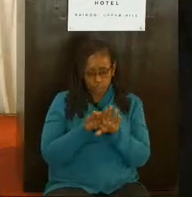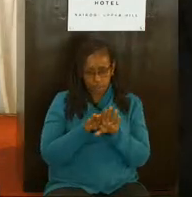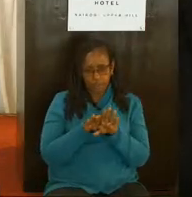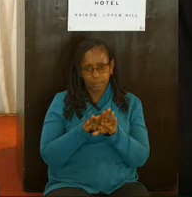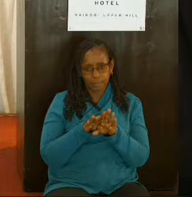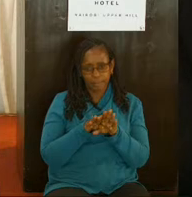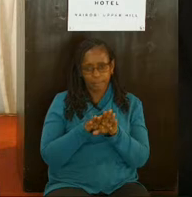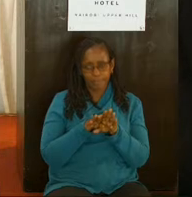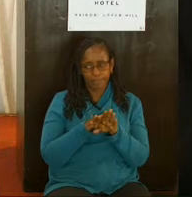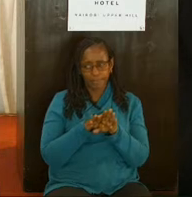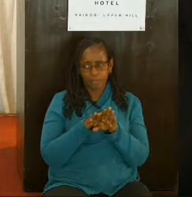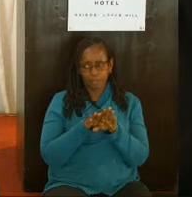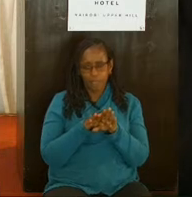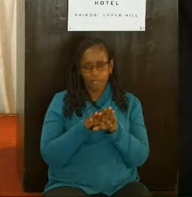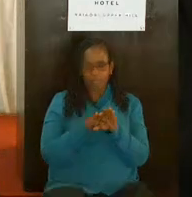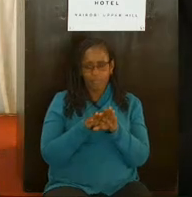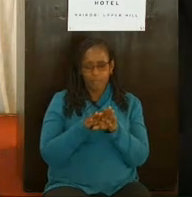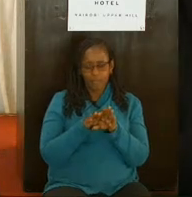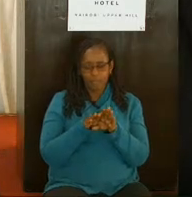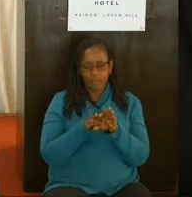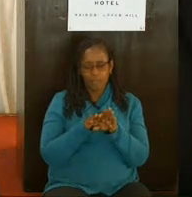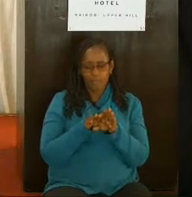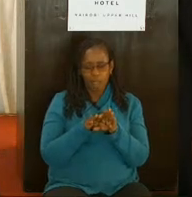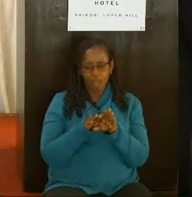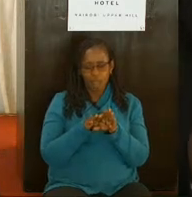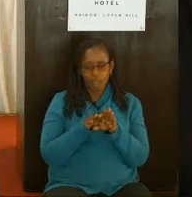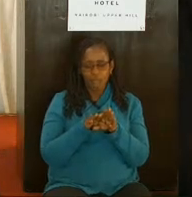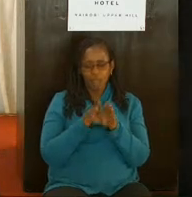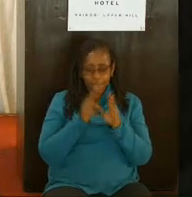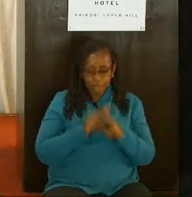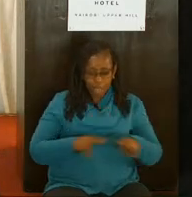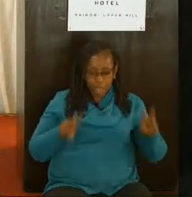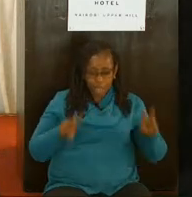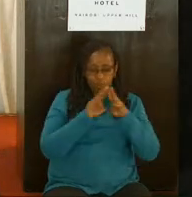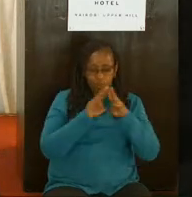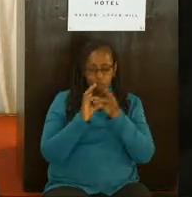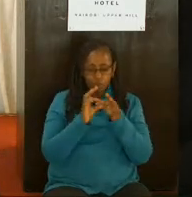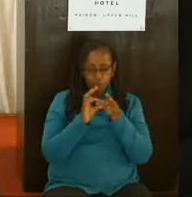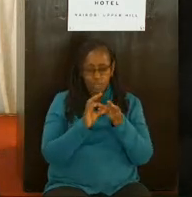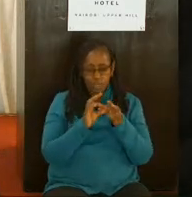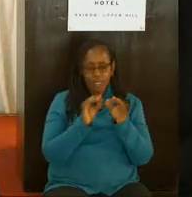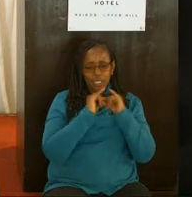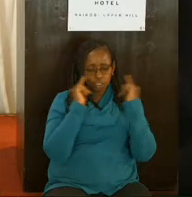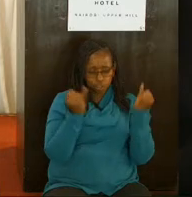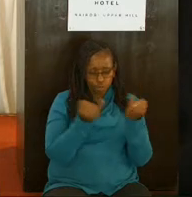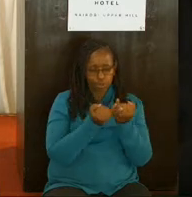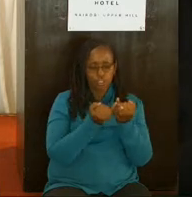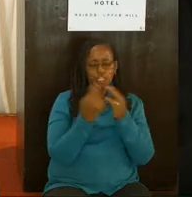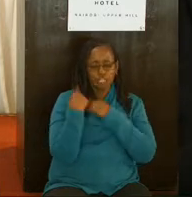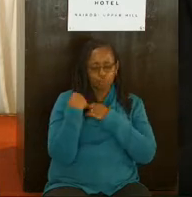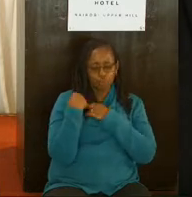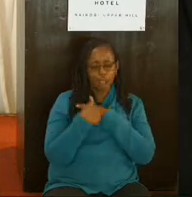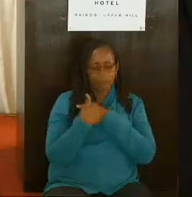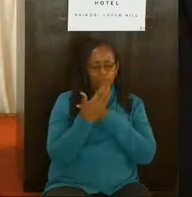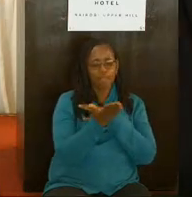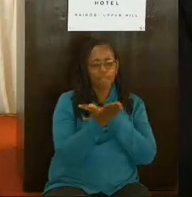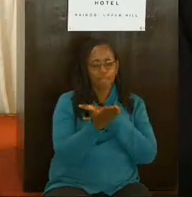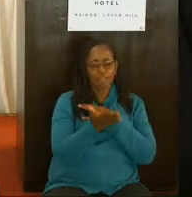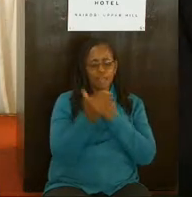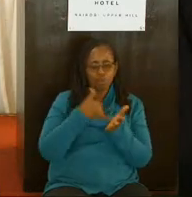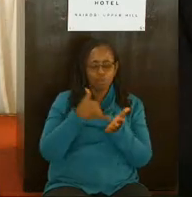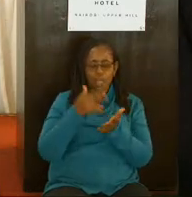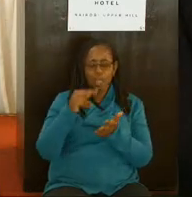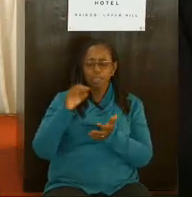course in terms of enforcement in terms of values and cohesion there are institutions responsible for that including the ncic